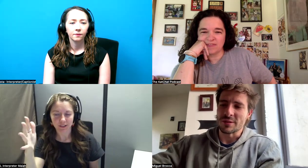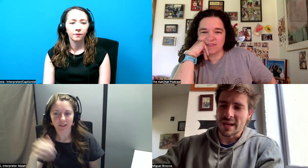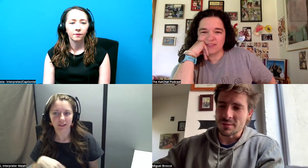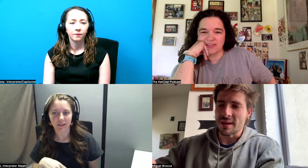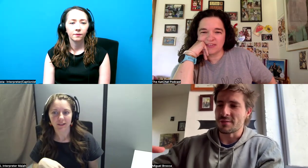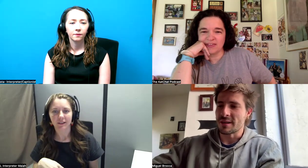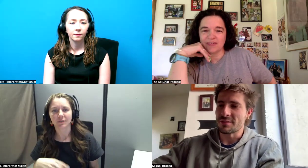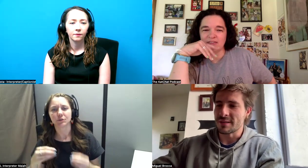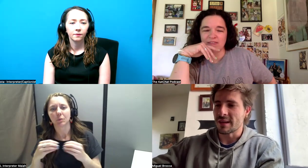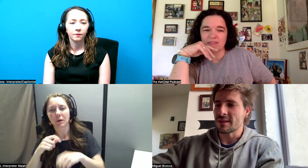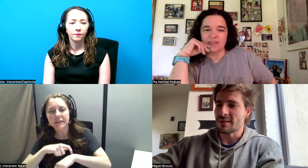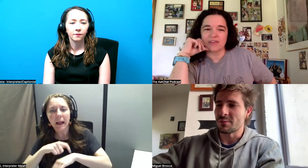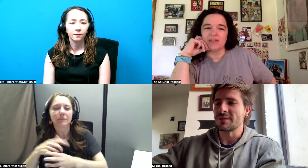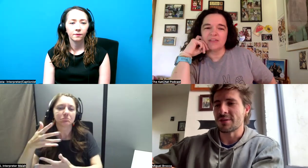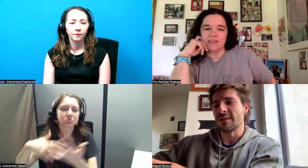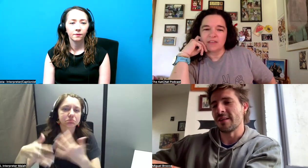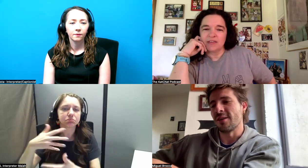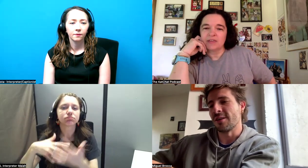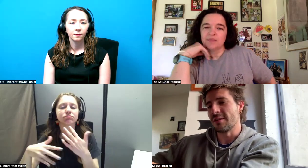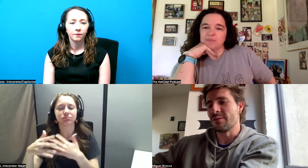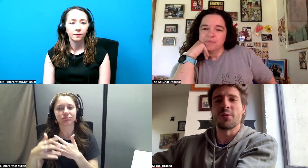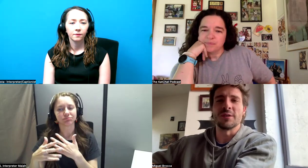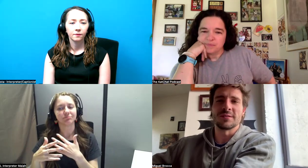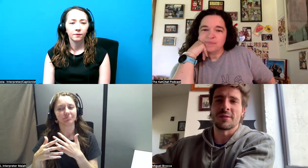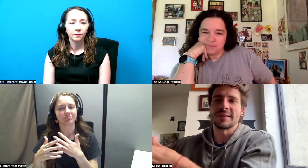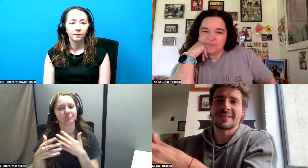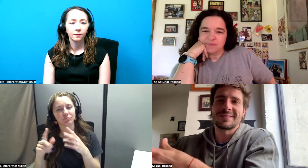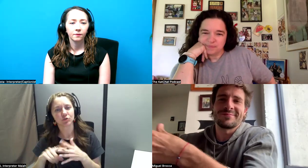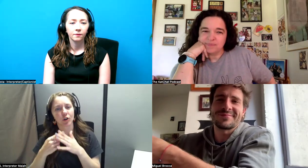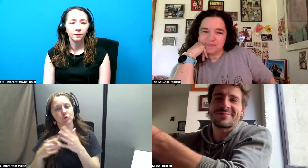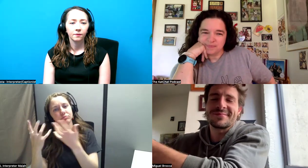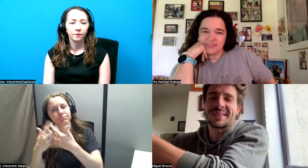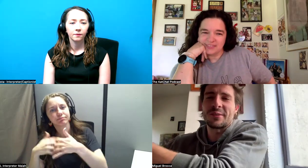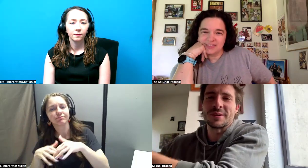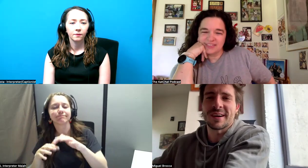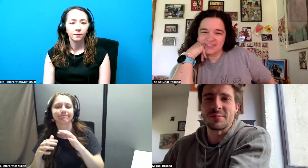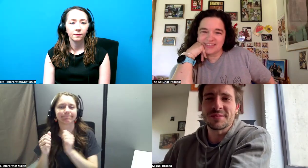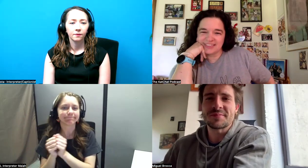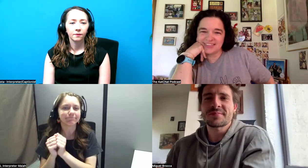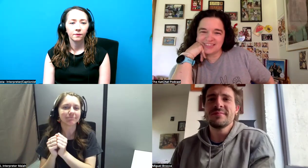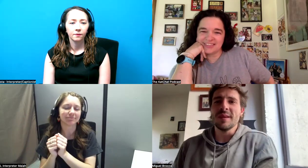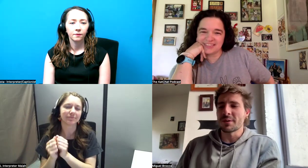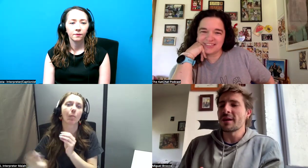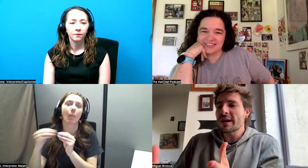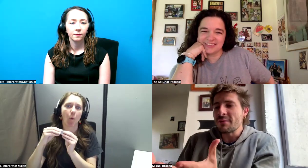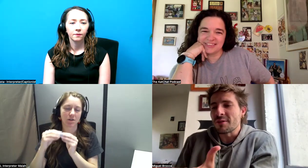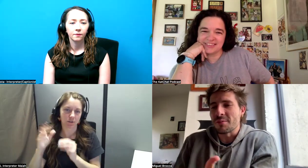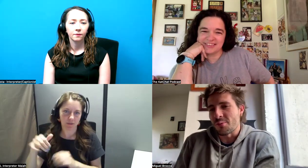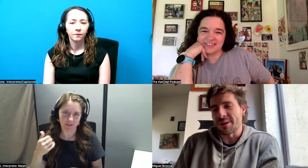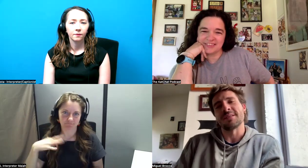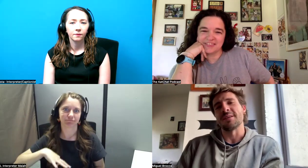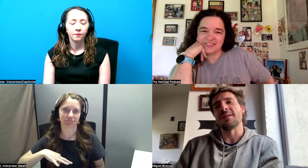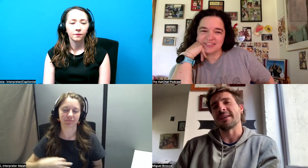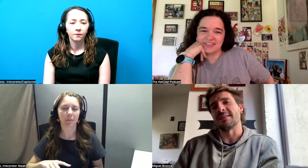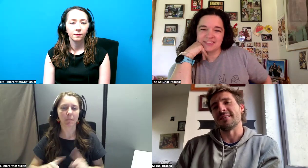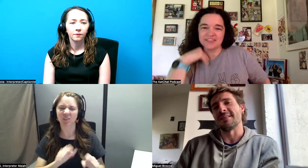spending more time together and everything, we start to get along even more. So that always helps. But it all came from the